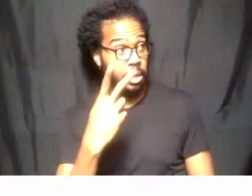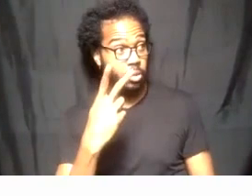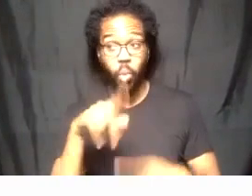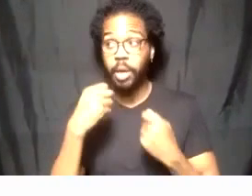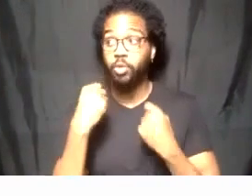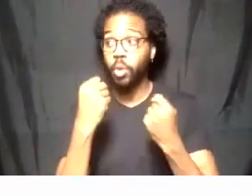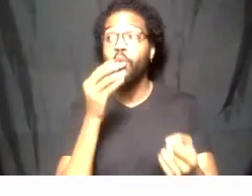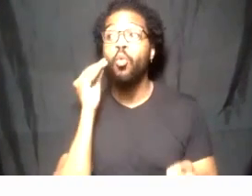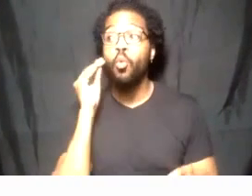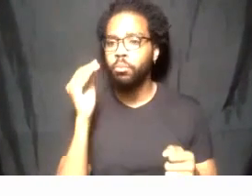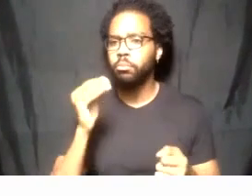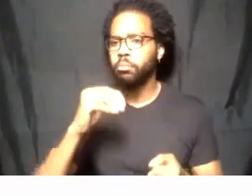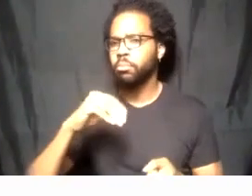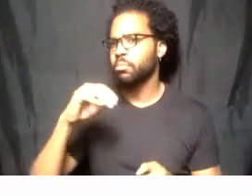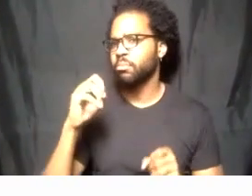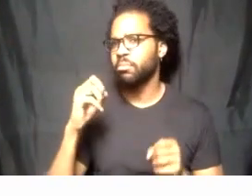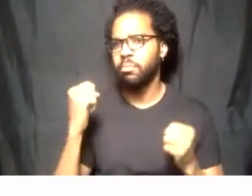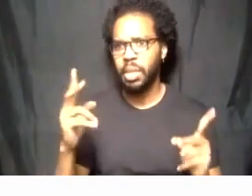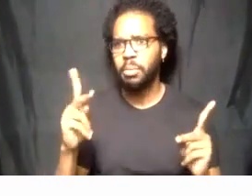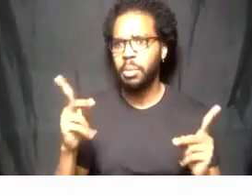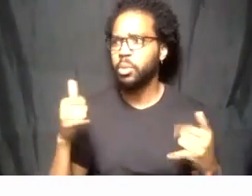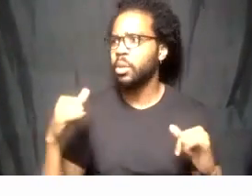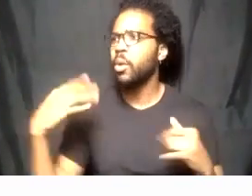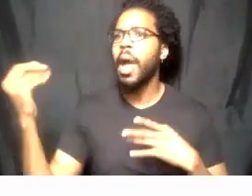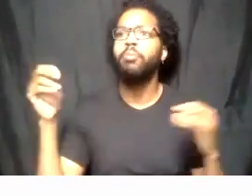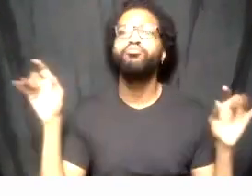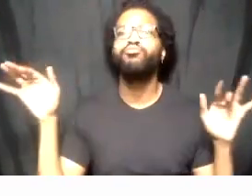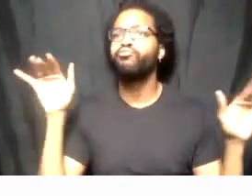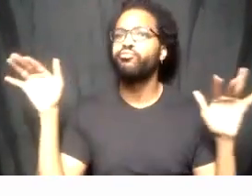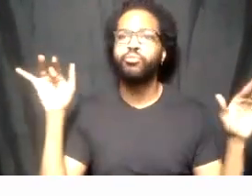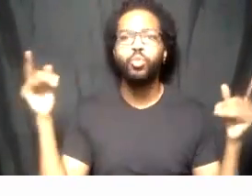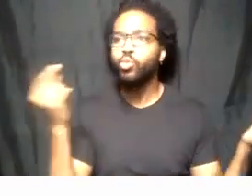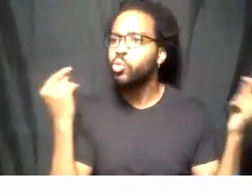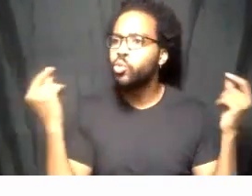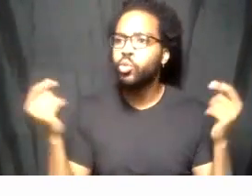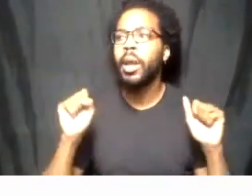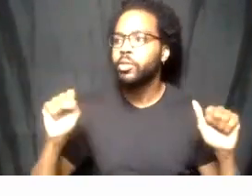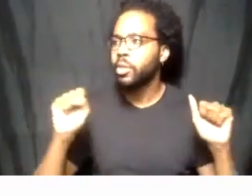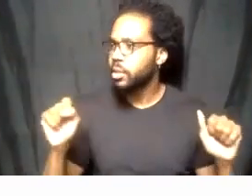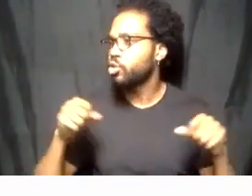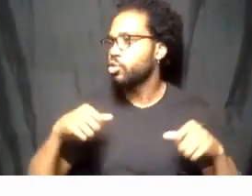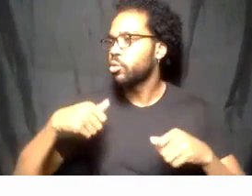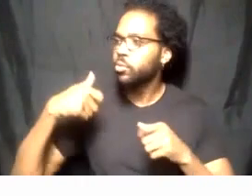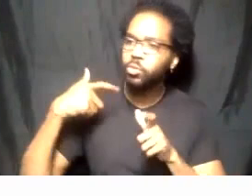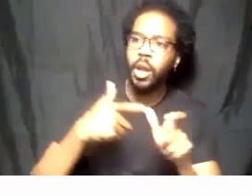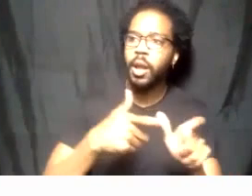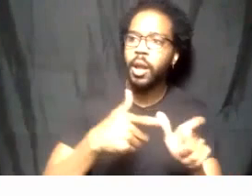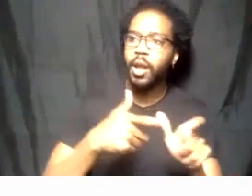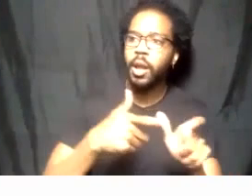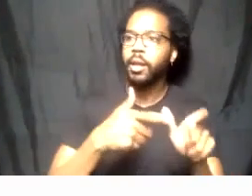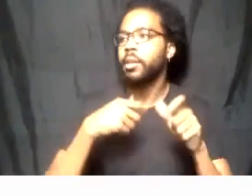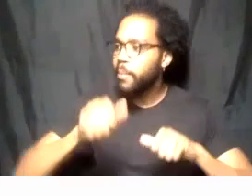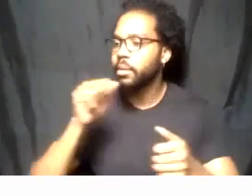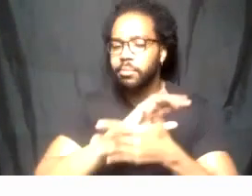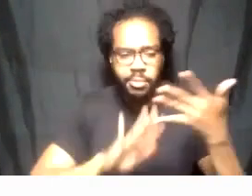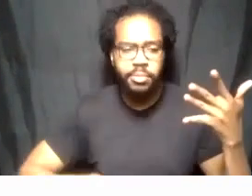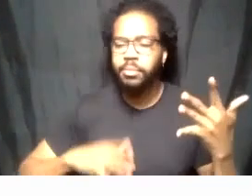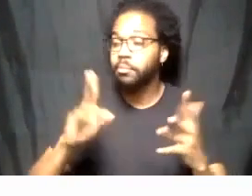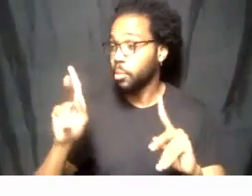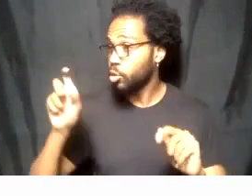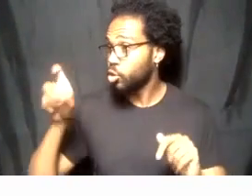is that there are a lot of people out and about, walking, exercising, jogging, riding their bikes. People